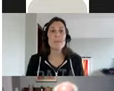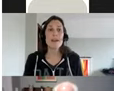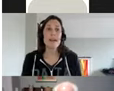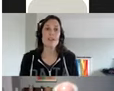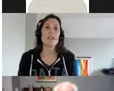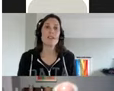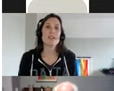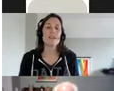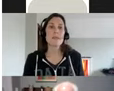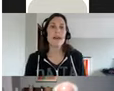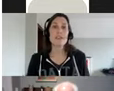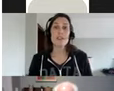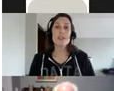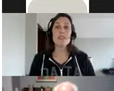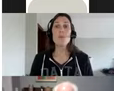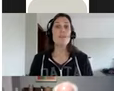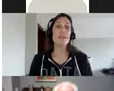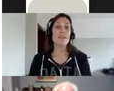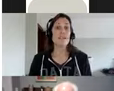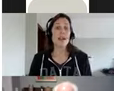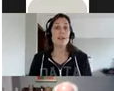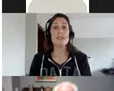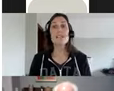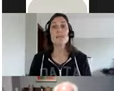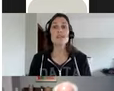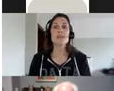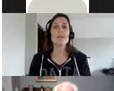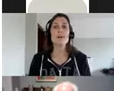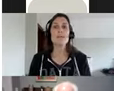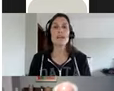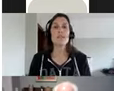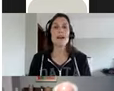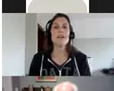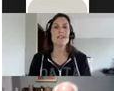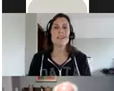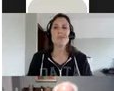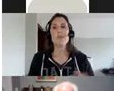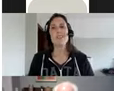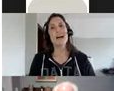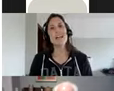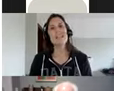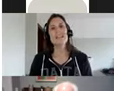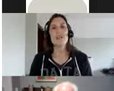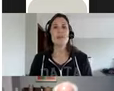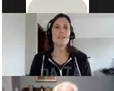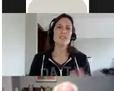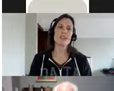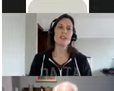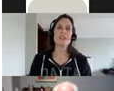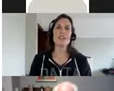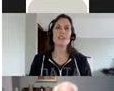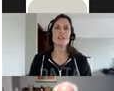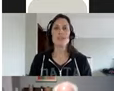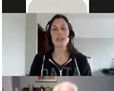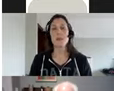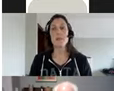same map, and they're clearly different patterns. So what would be the valid assessment that someone might make of the pattern? Well, what their eyes tell them is there's a